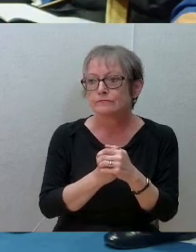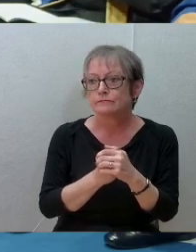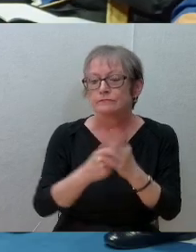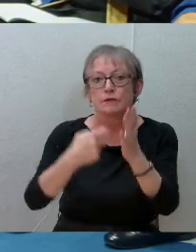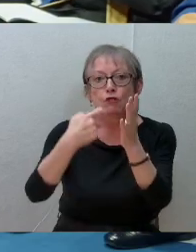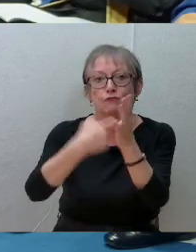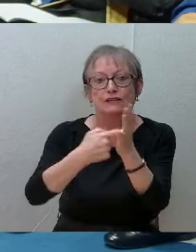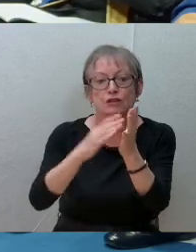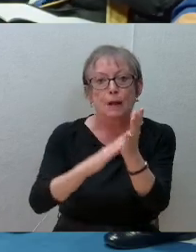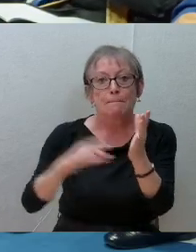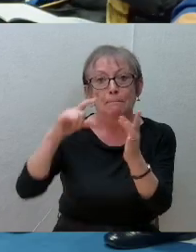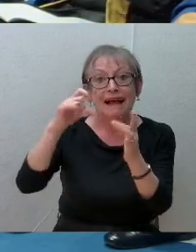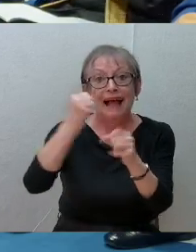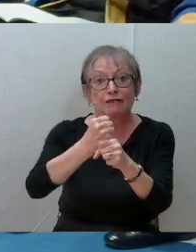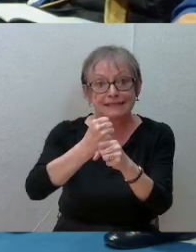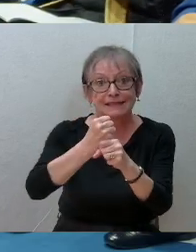Rachel McGarrity.